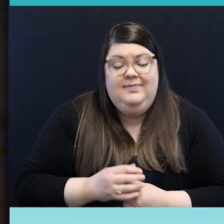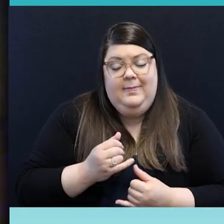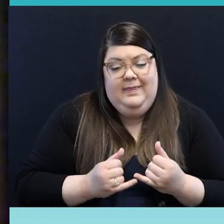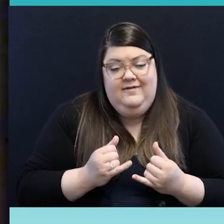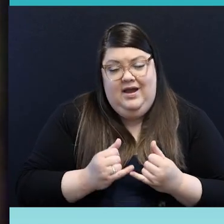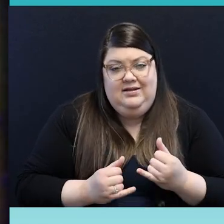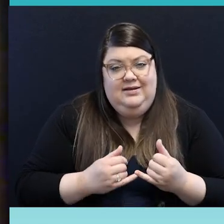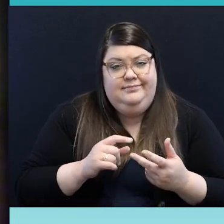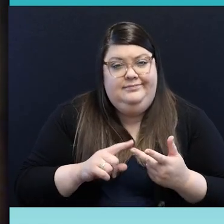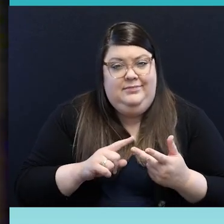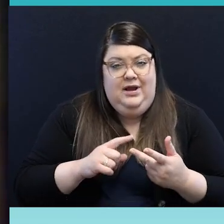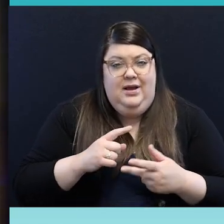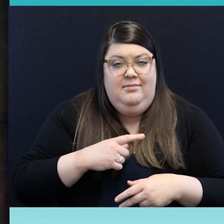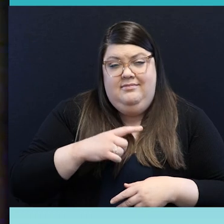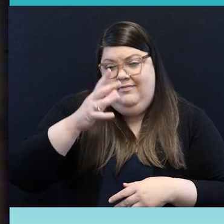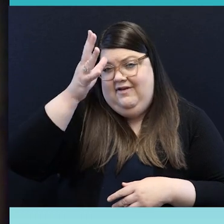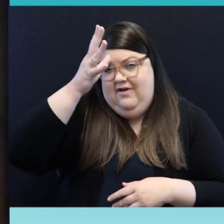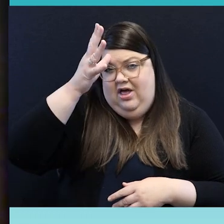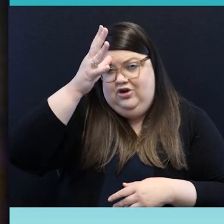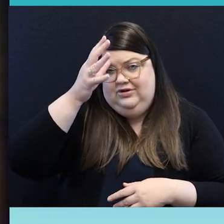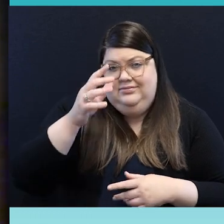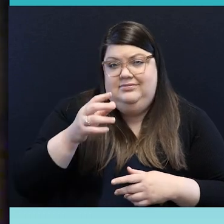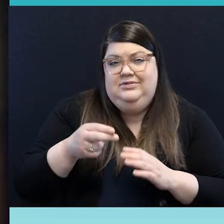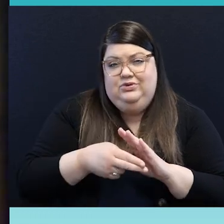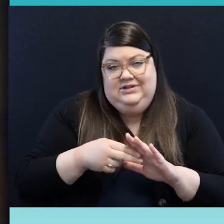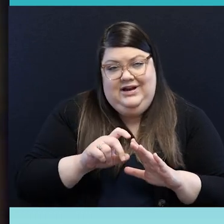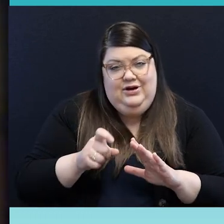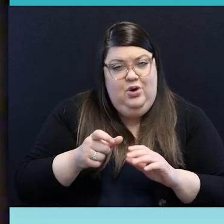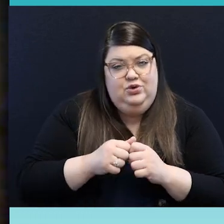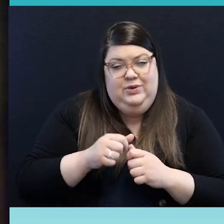finally, my father, who was diagnosed with dementia,